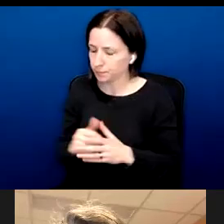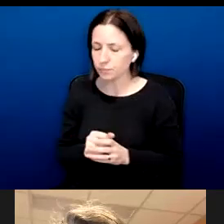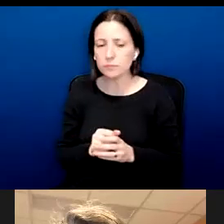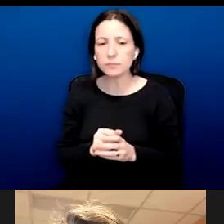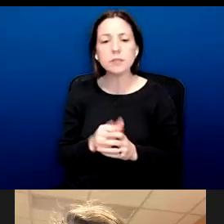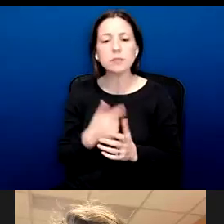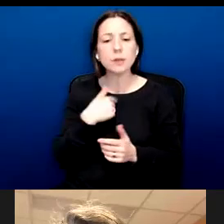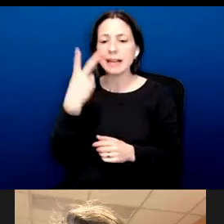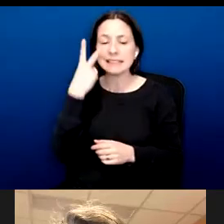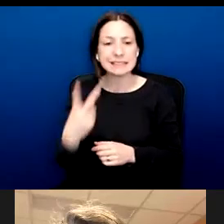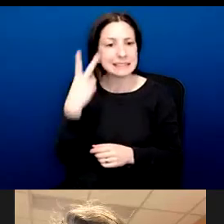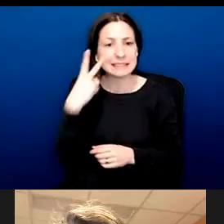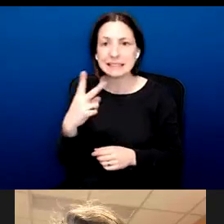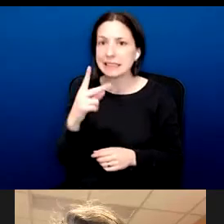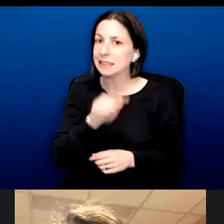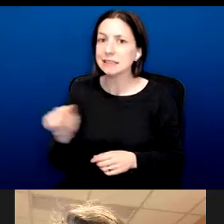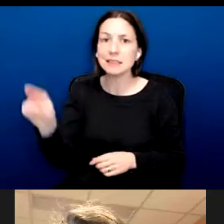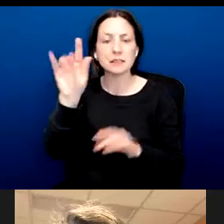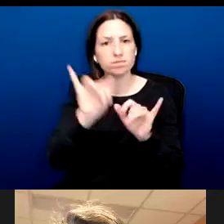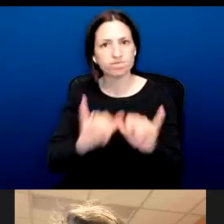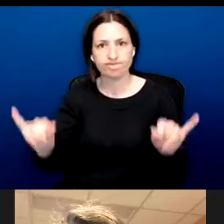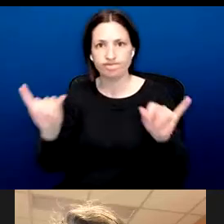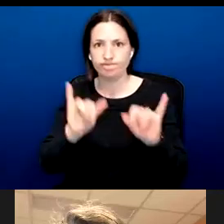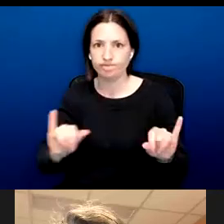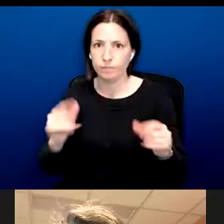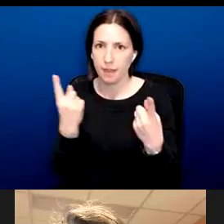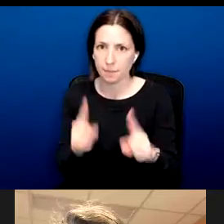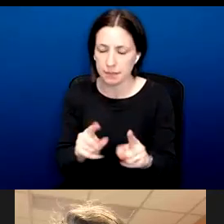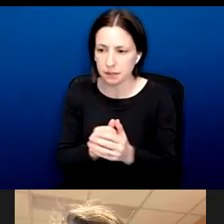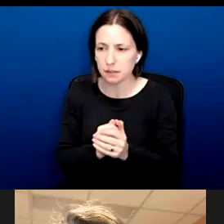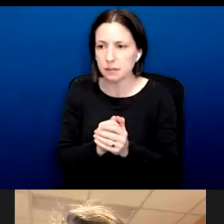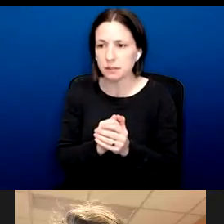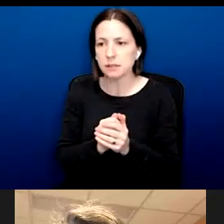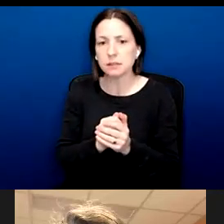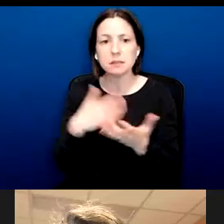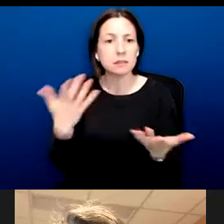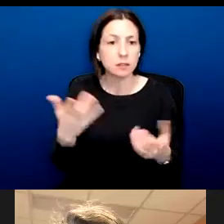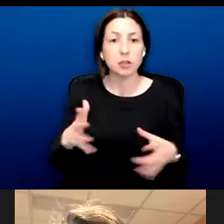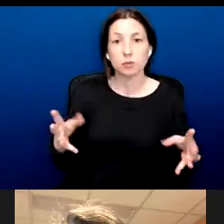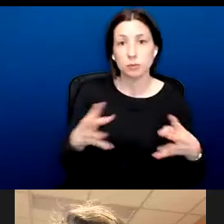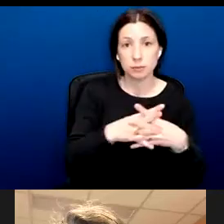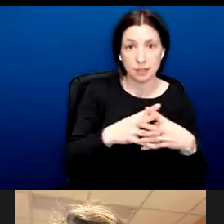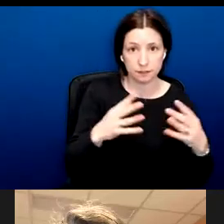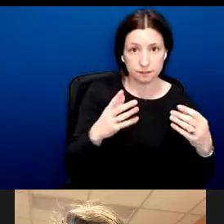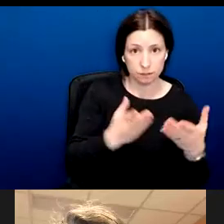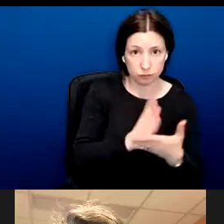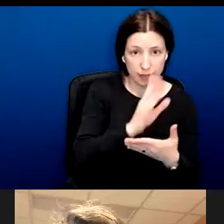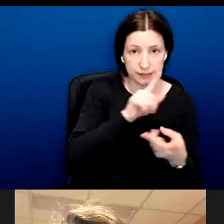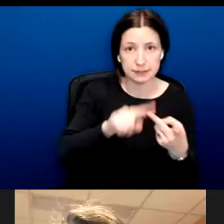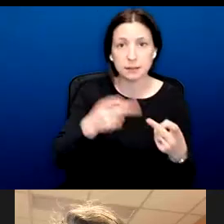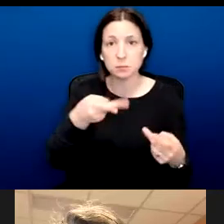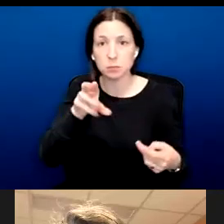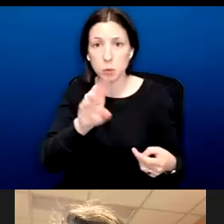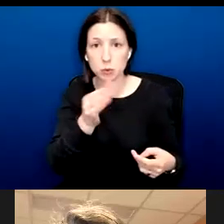the same trends occurring, right? We're largely, the reproductive rights and pro-choice discourses are still focusing on